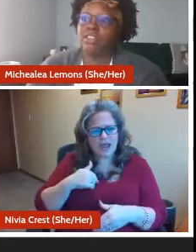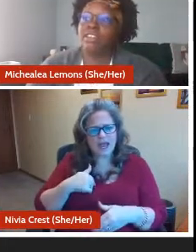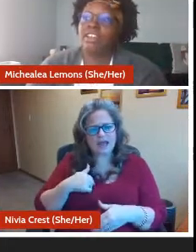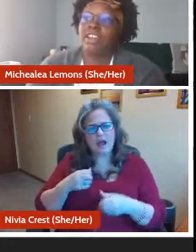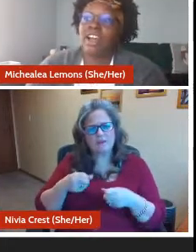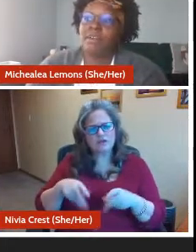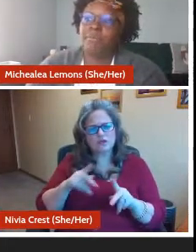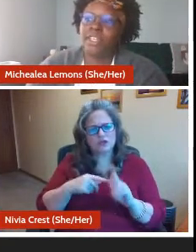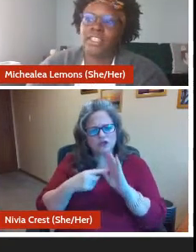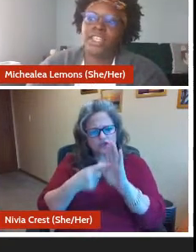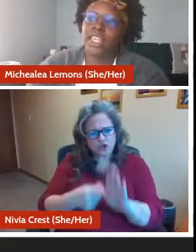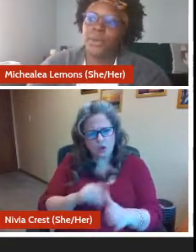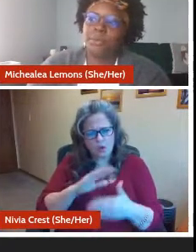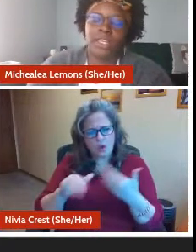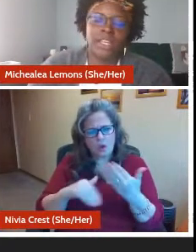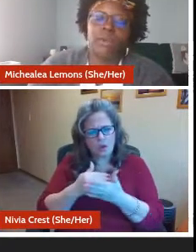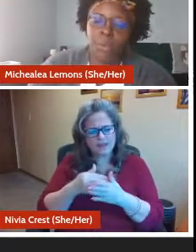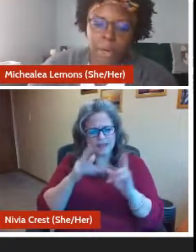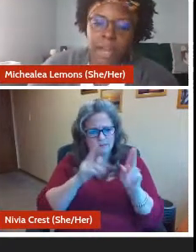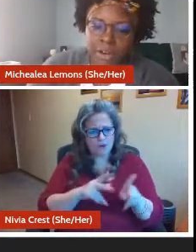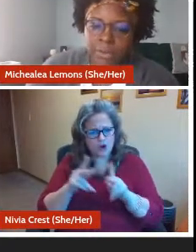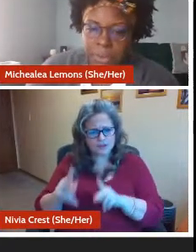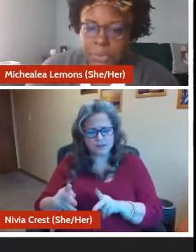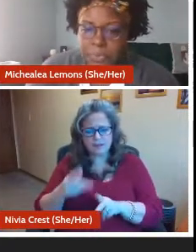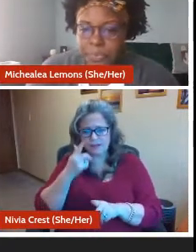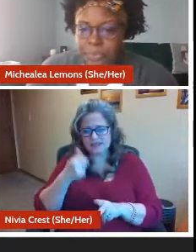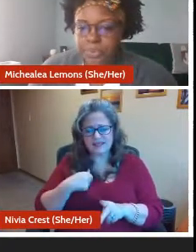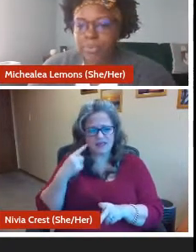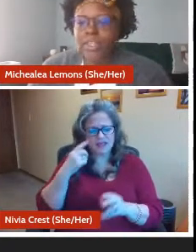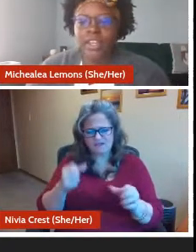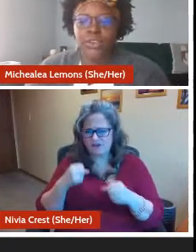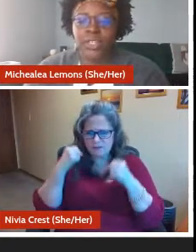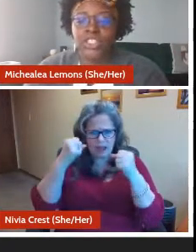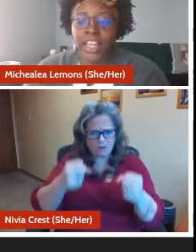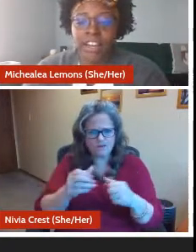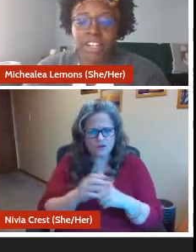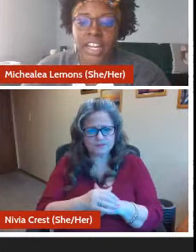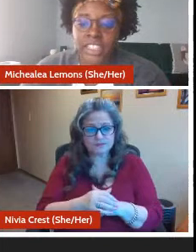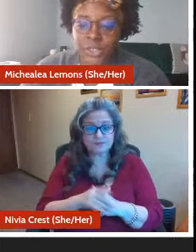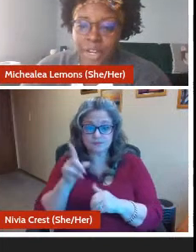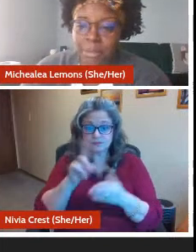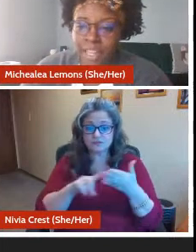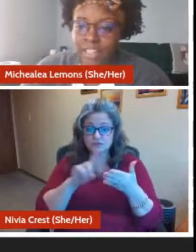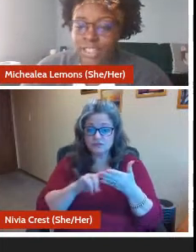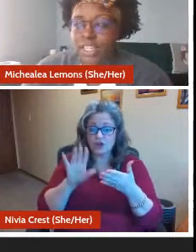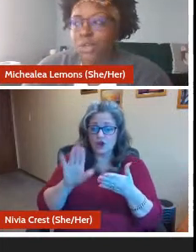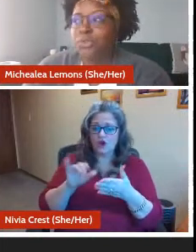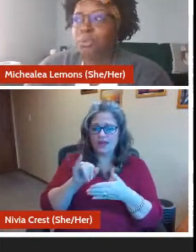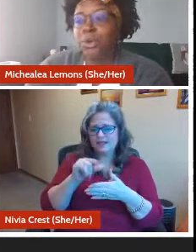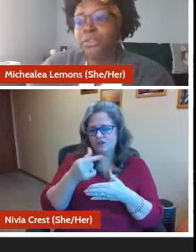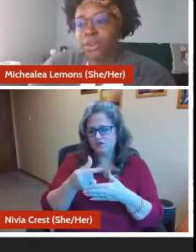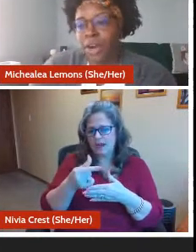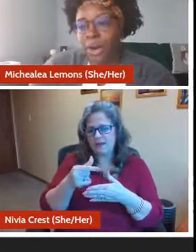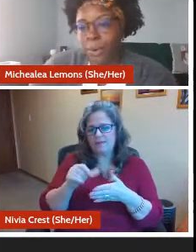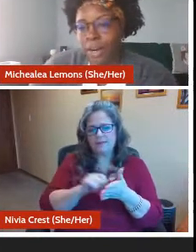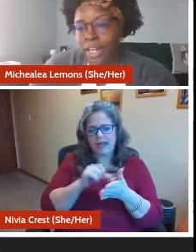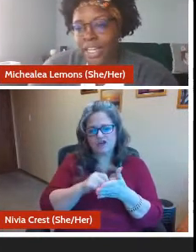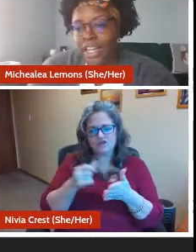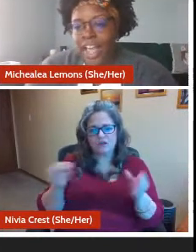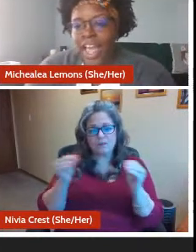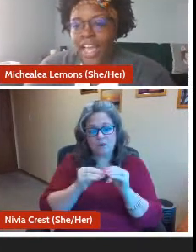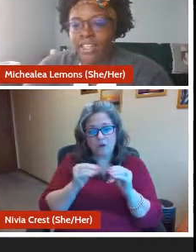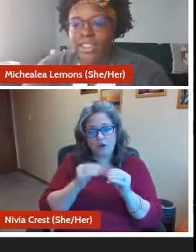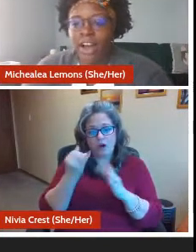in person because I think it would be even more powerful. And you can check out her Instagram page for more of her